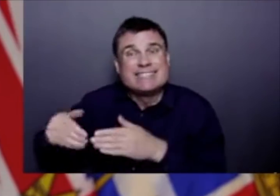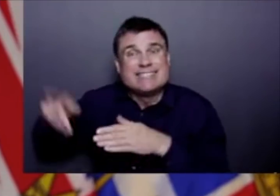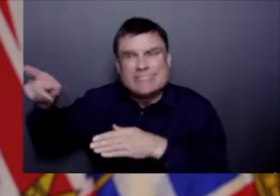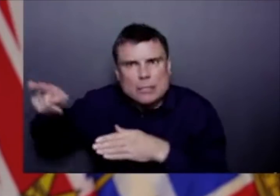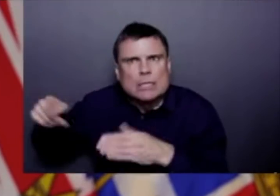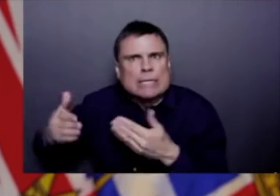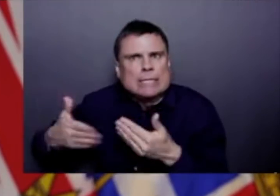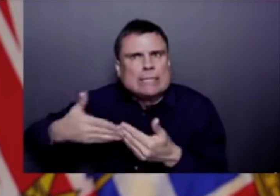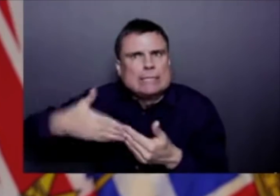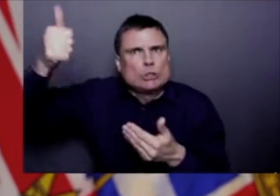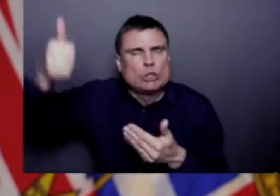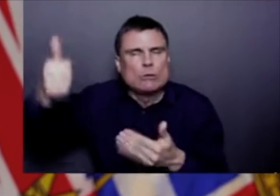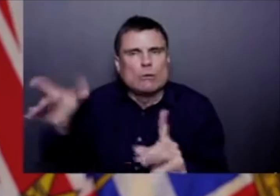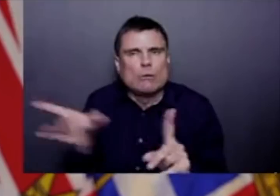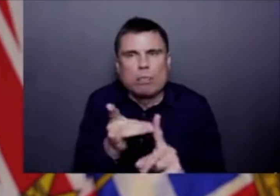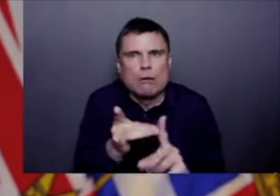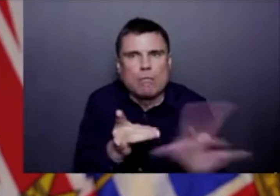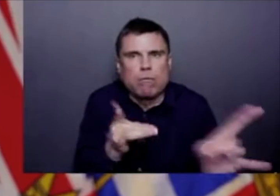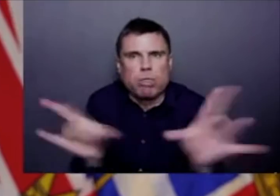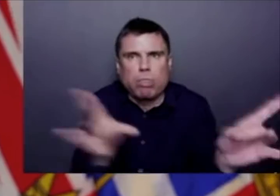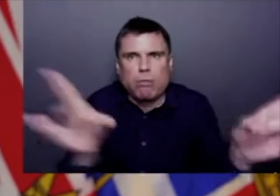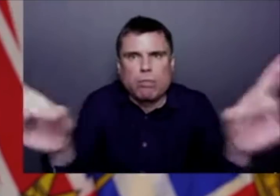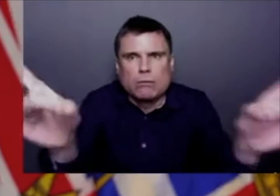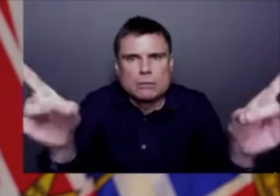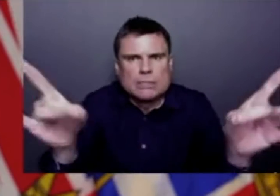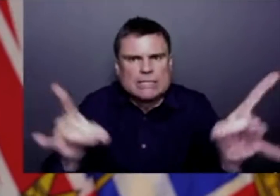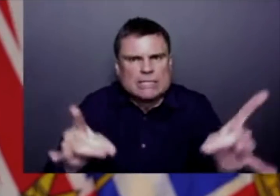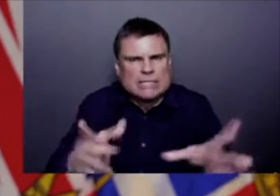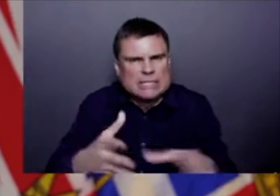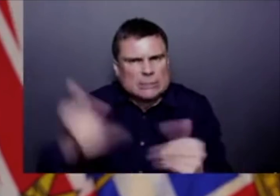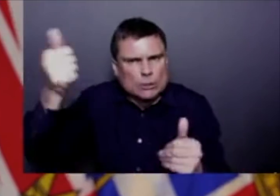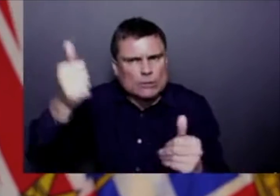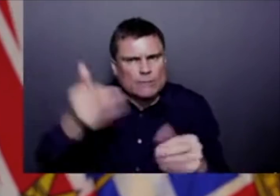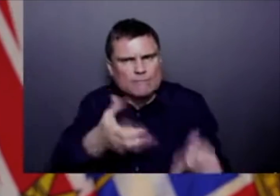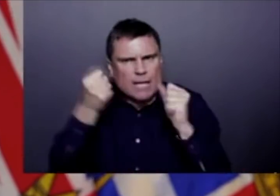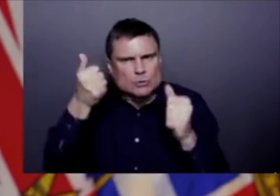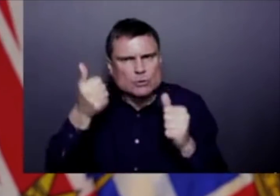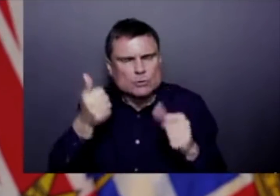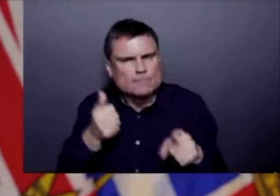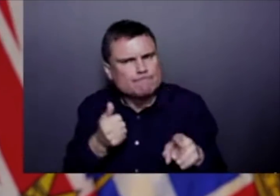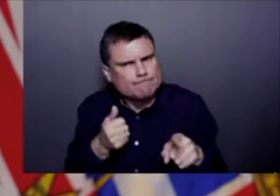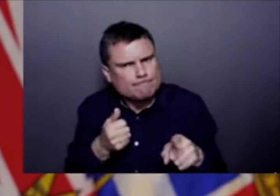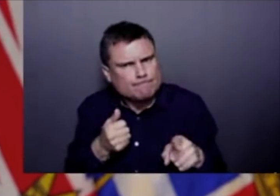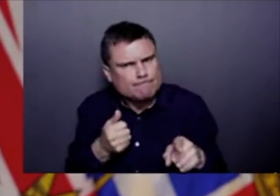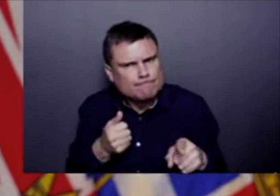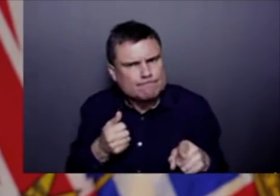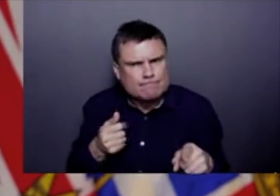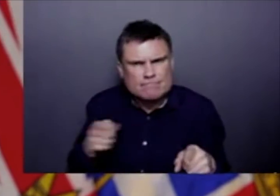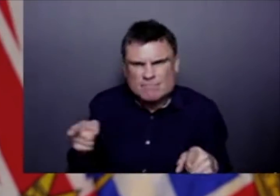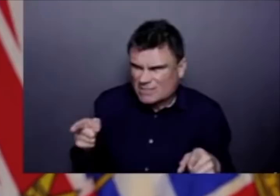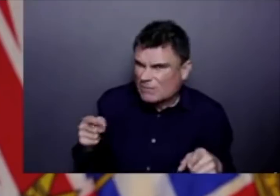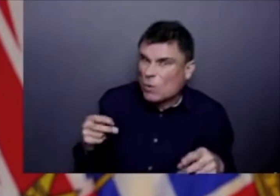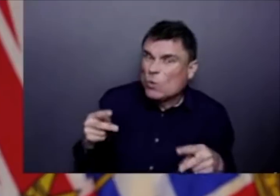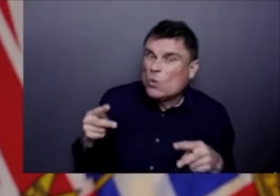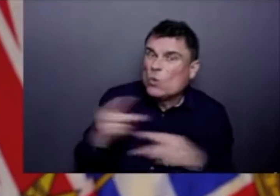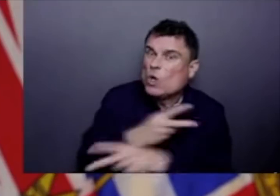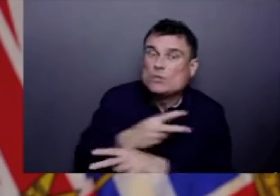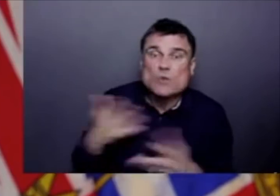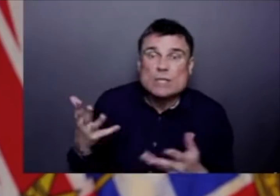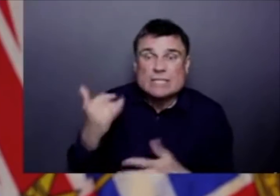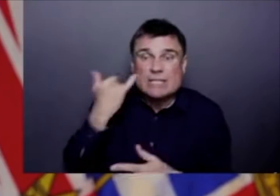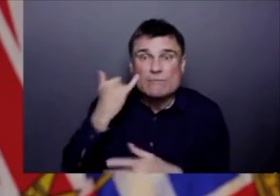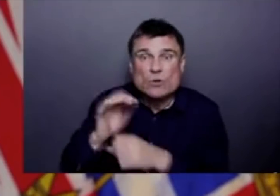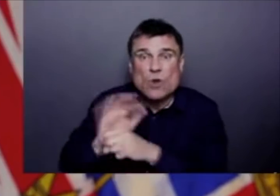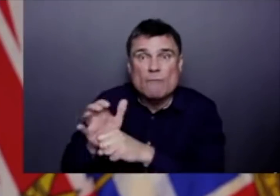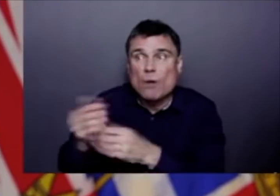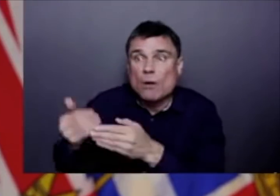the world, then that would be very concerning, and we would need to take additional measures. As we're ramping up vaccine, of course, we're